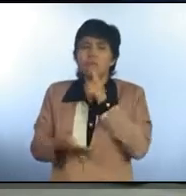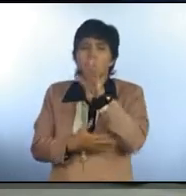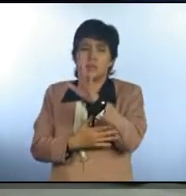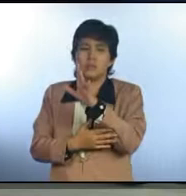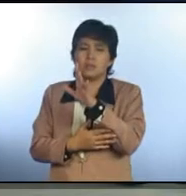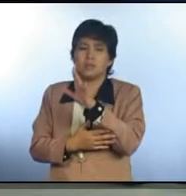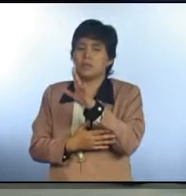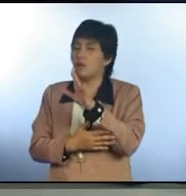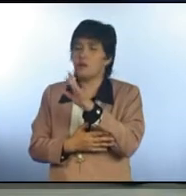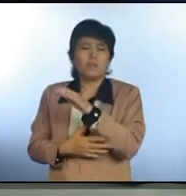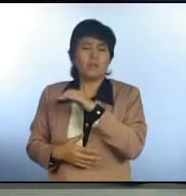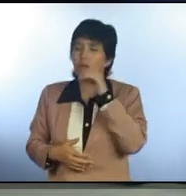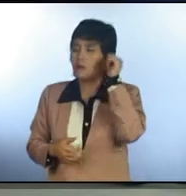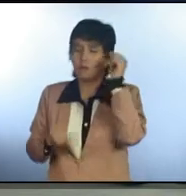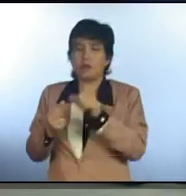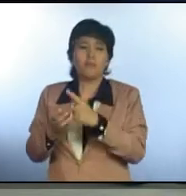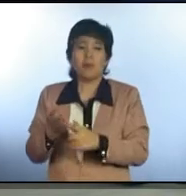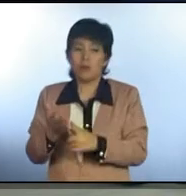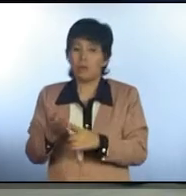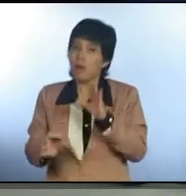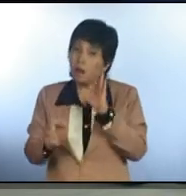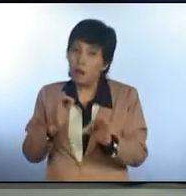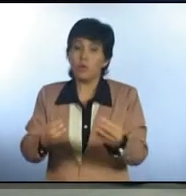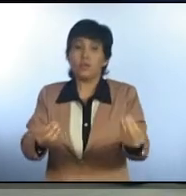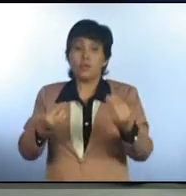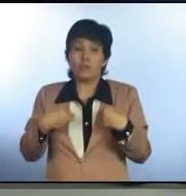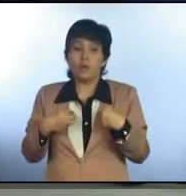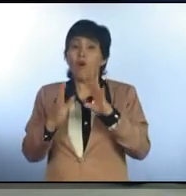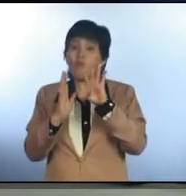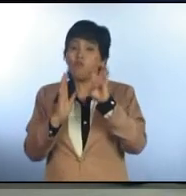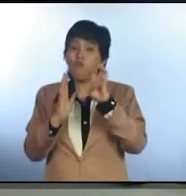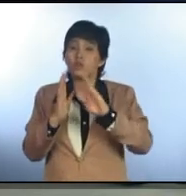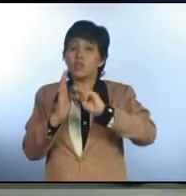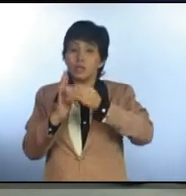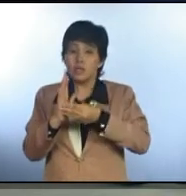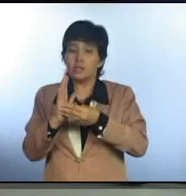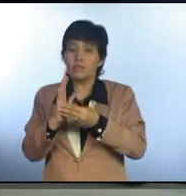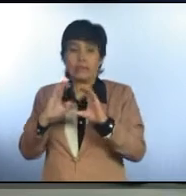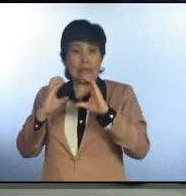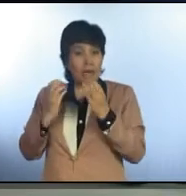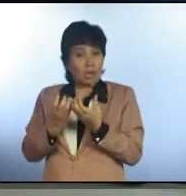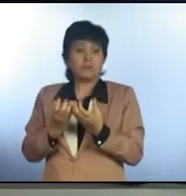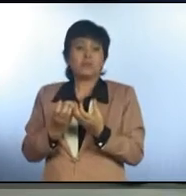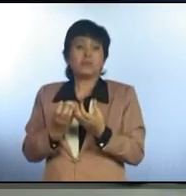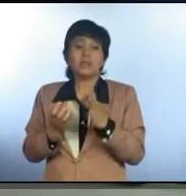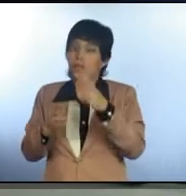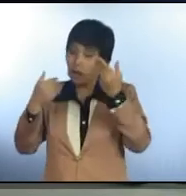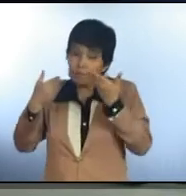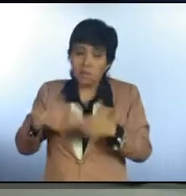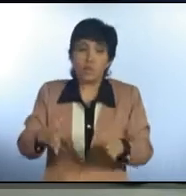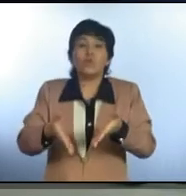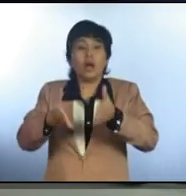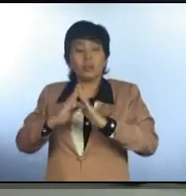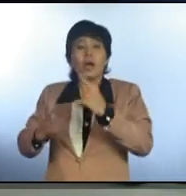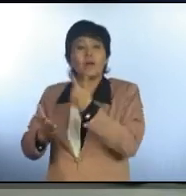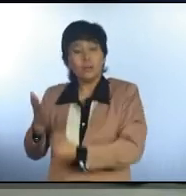you I wouldn't learn anything. But instead, if you just give me a 40-minute session of class, okay? And after that, you